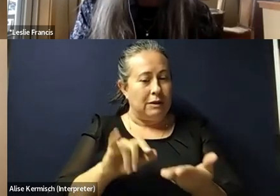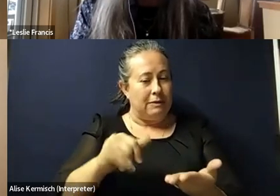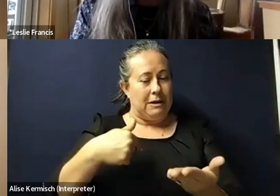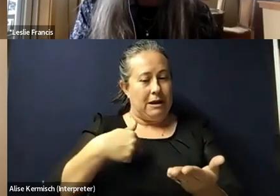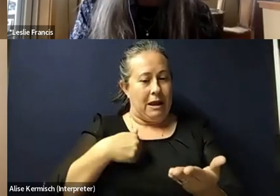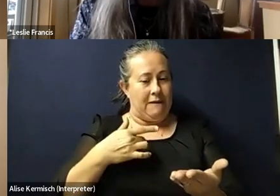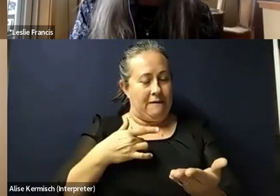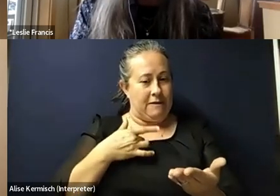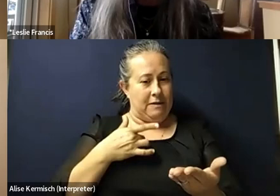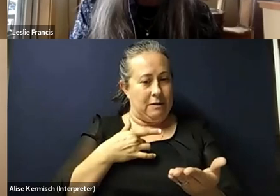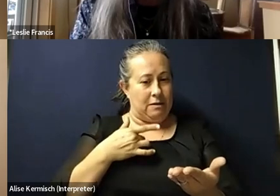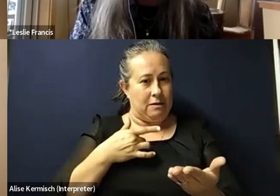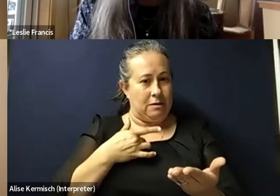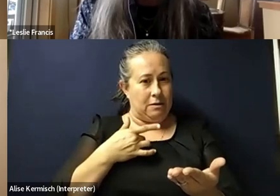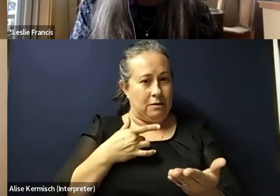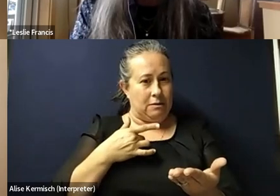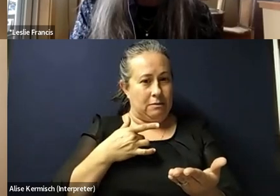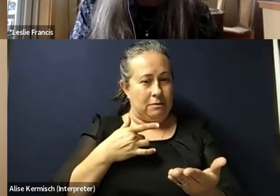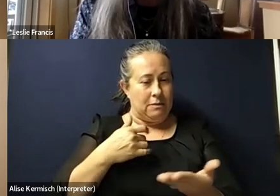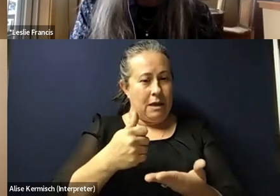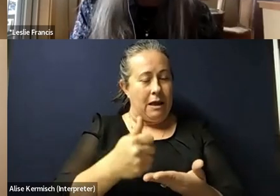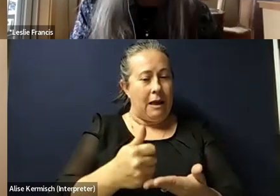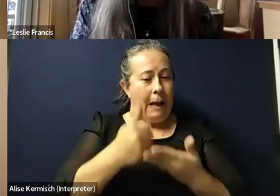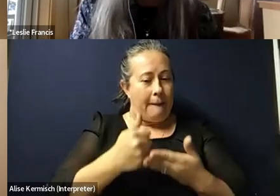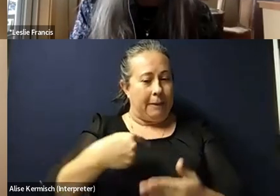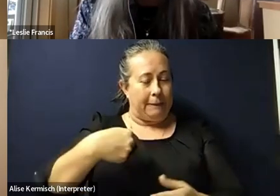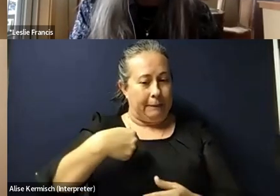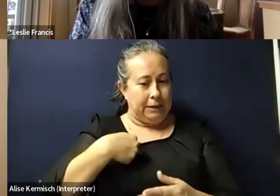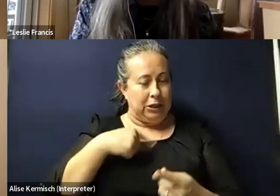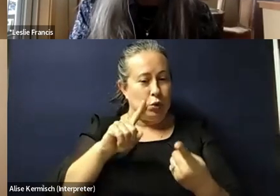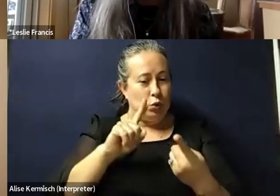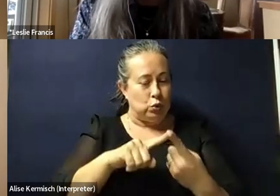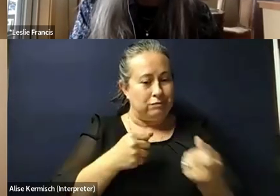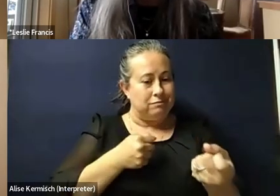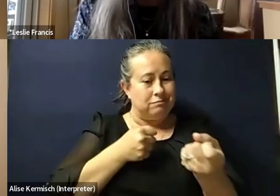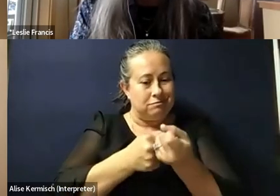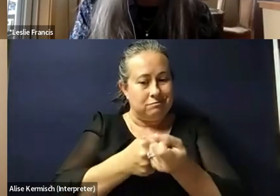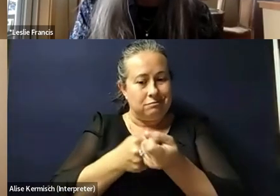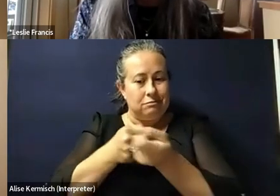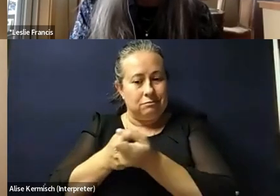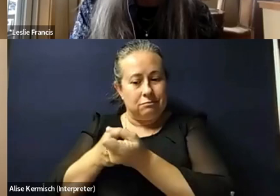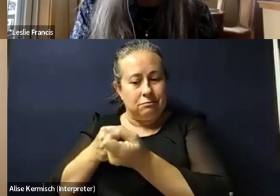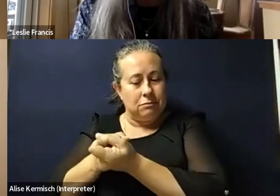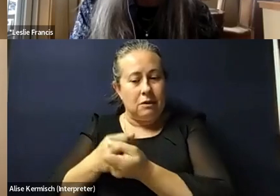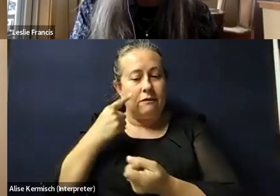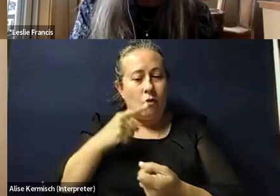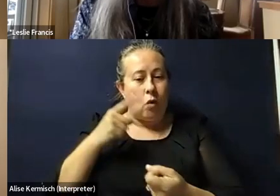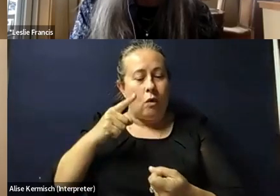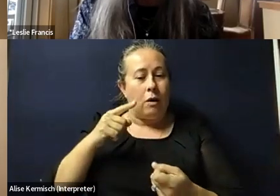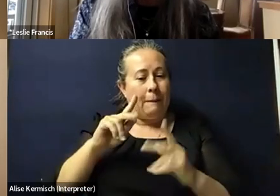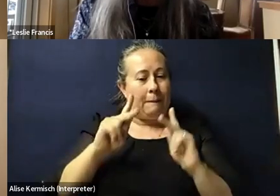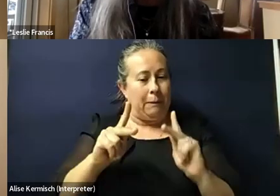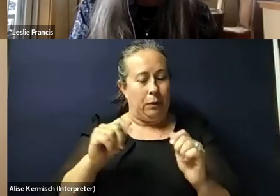feel is helping me to advocate for people